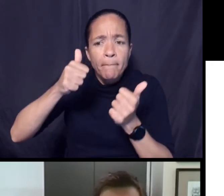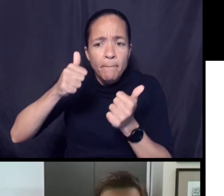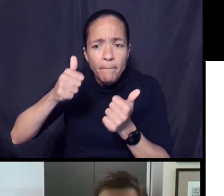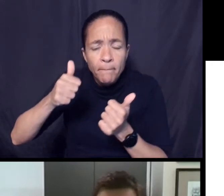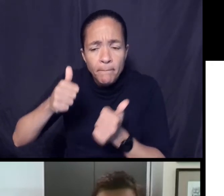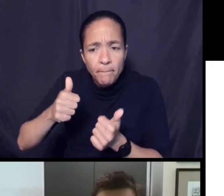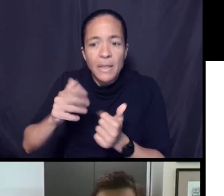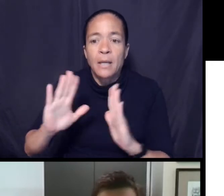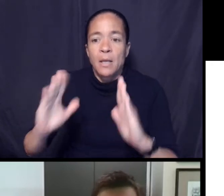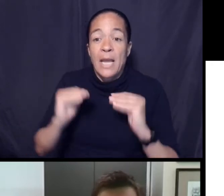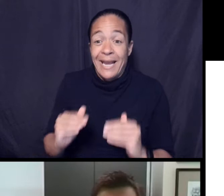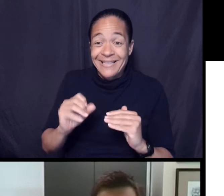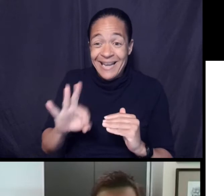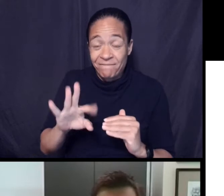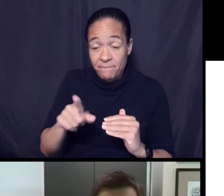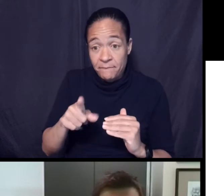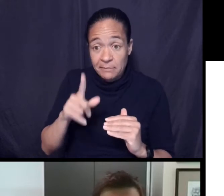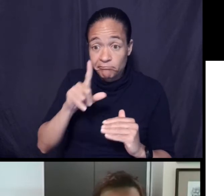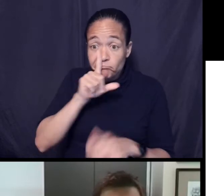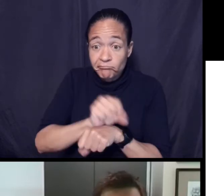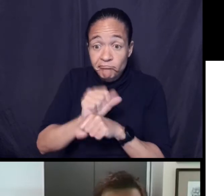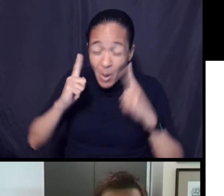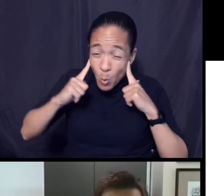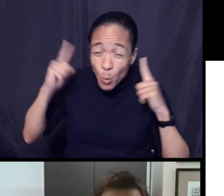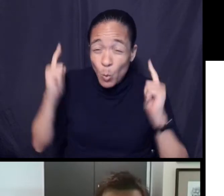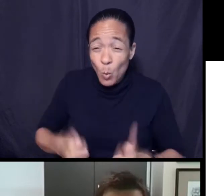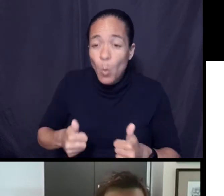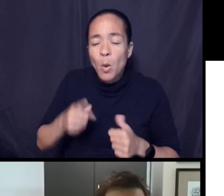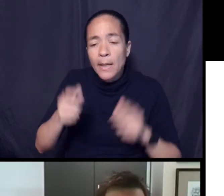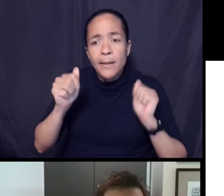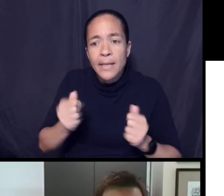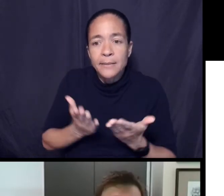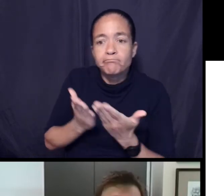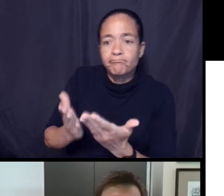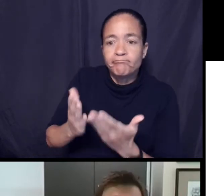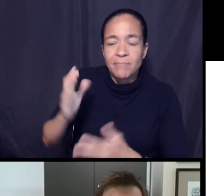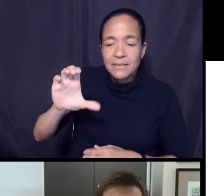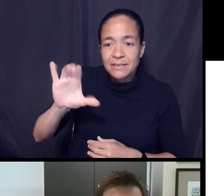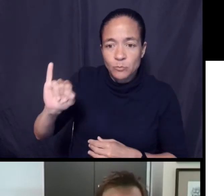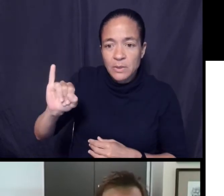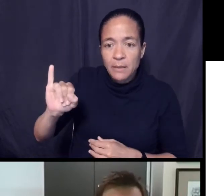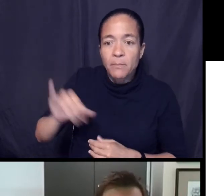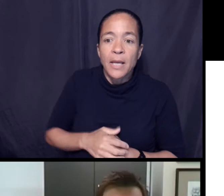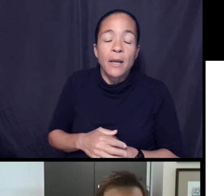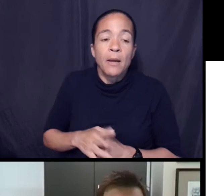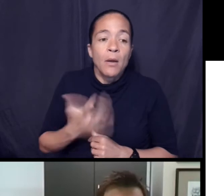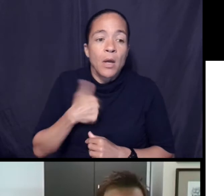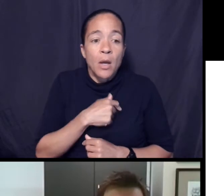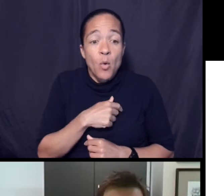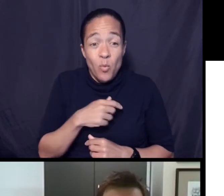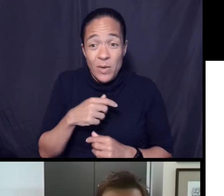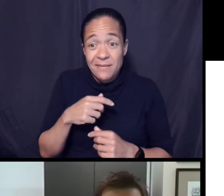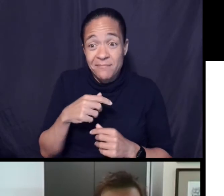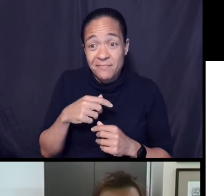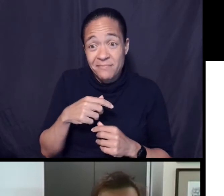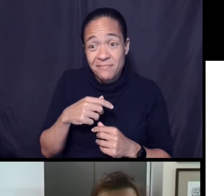would need cochlear implants if they were to lose all their hearing. And we find that children who lose their hearing secondary to